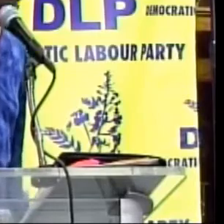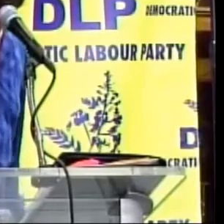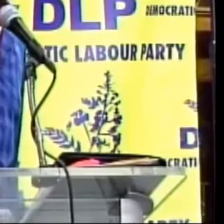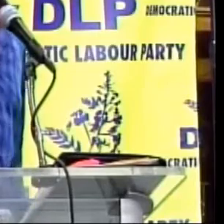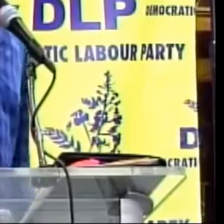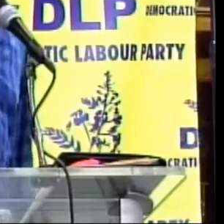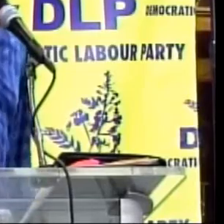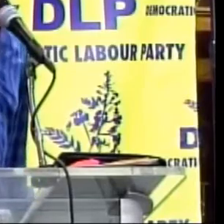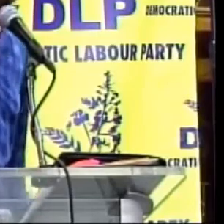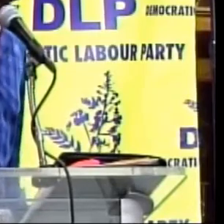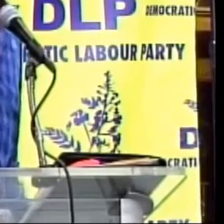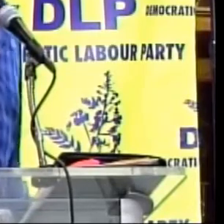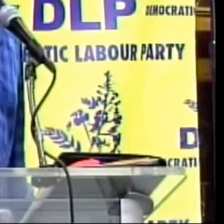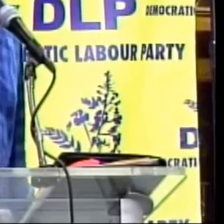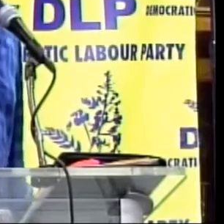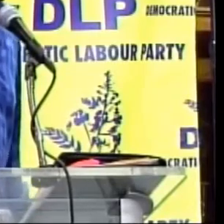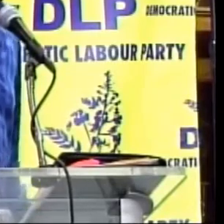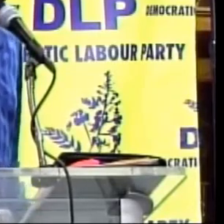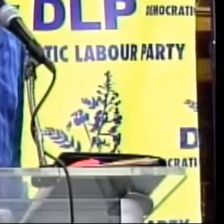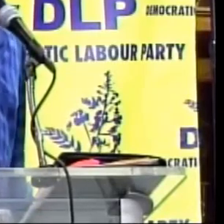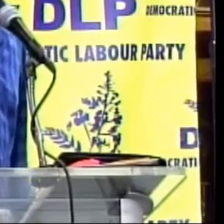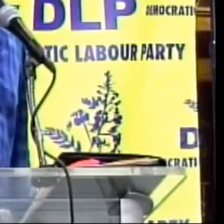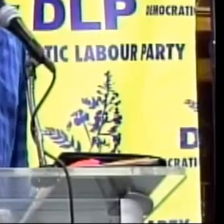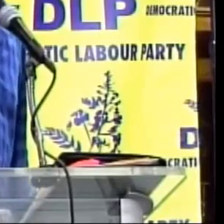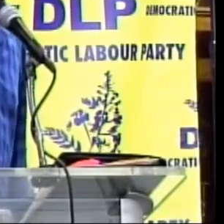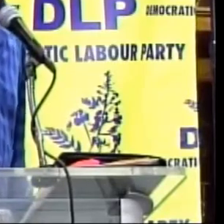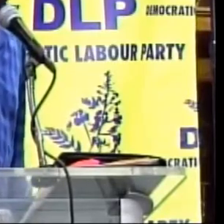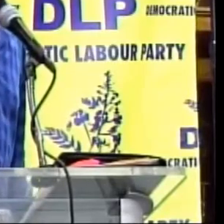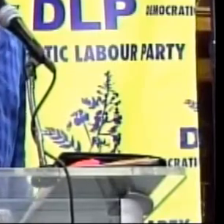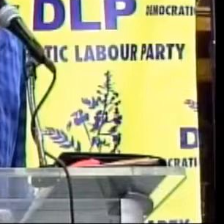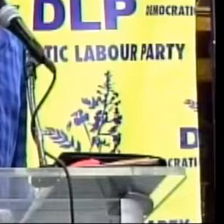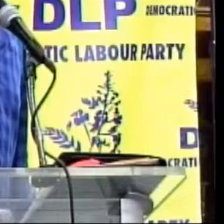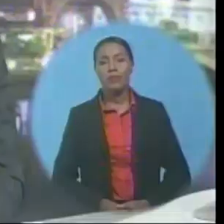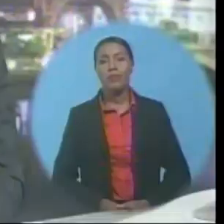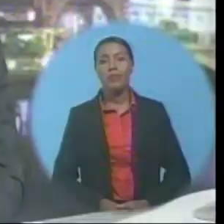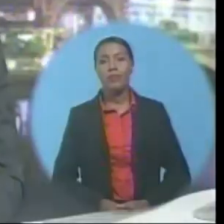top of letters on top of letters. He wants all the roads due in St. Michael East.